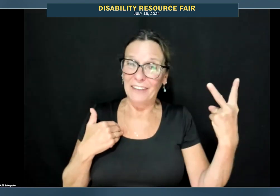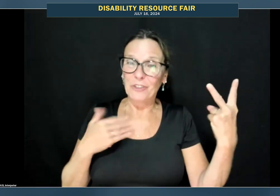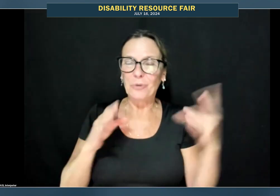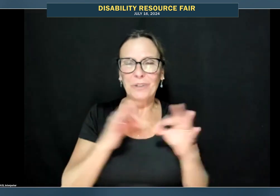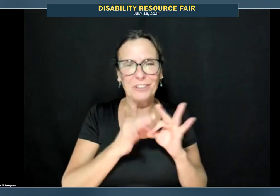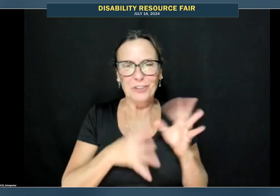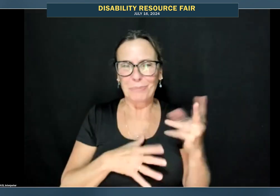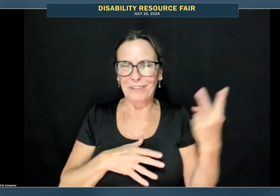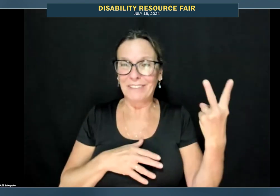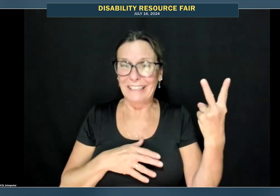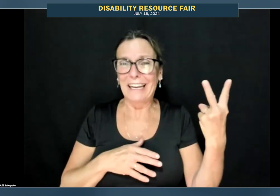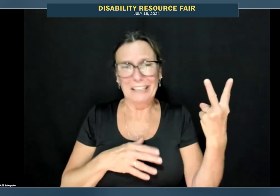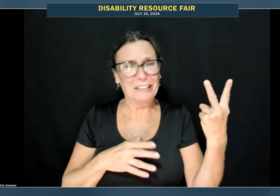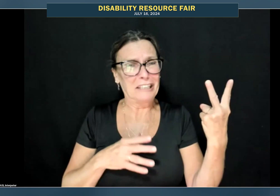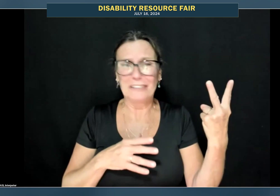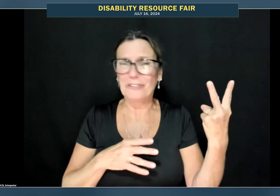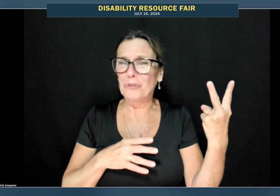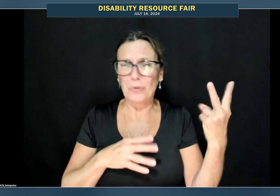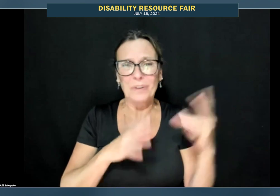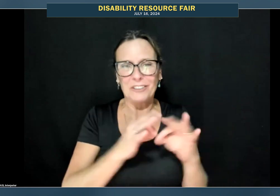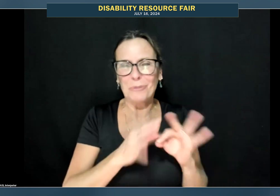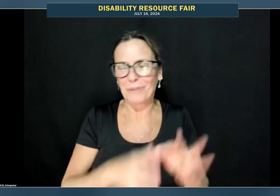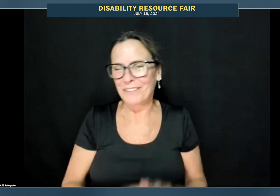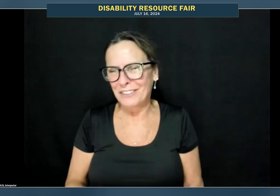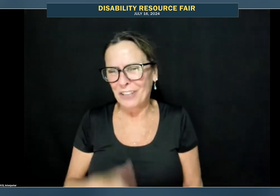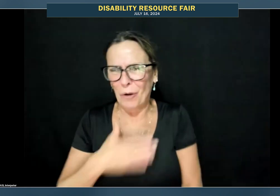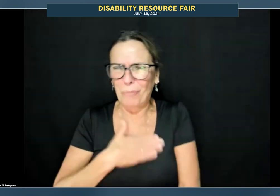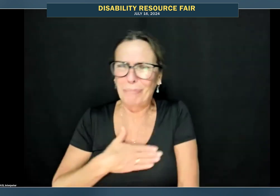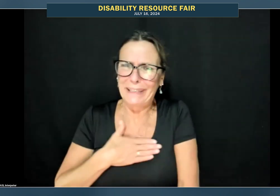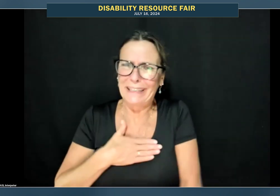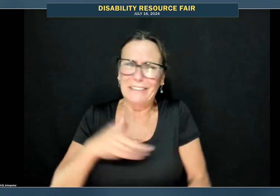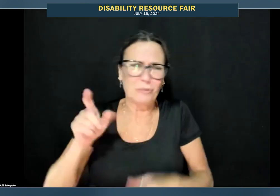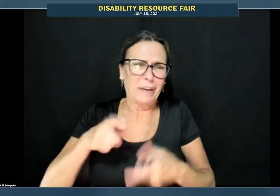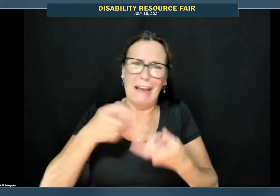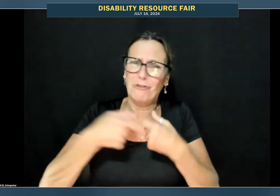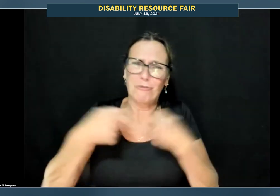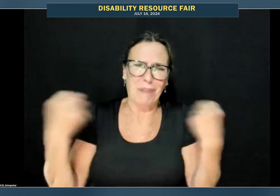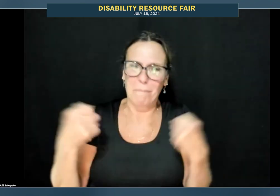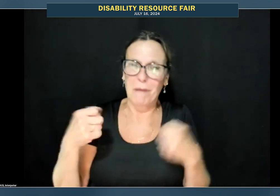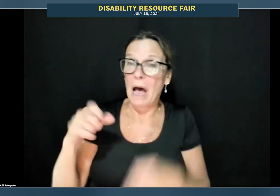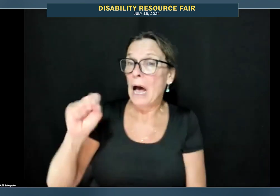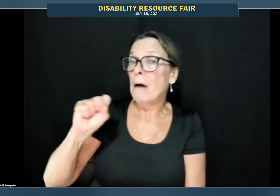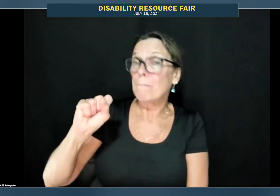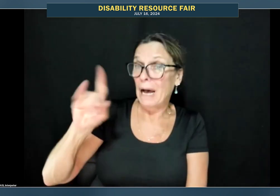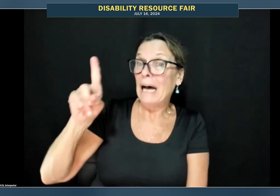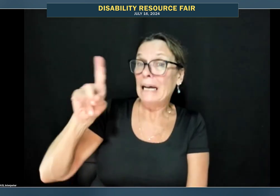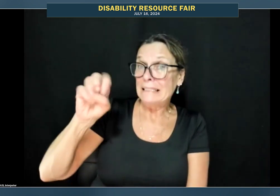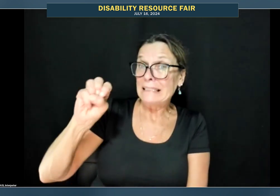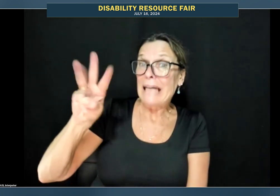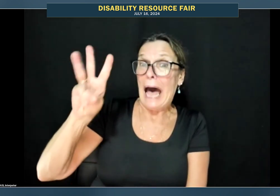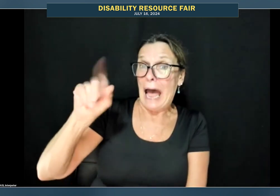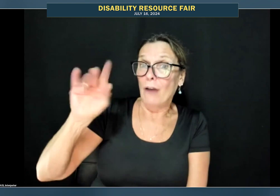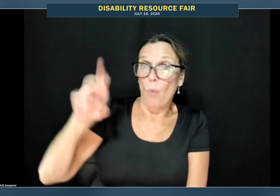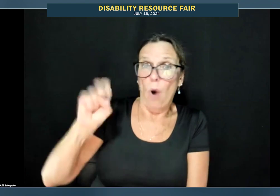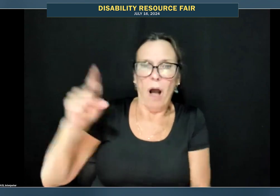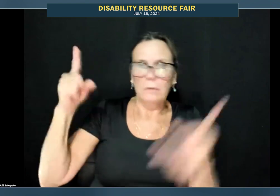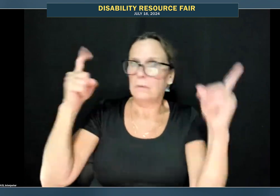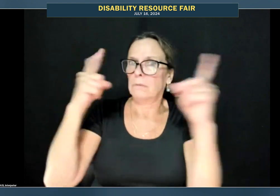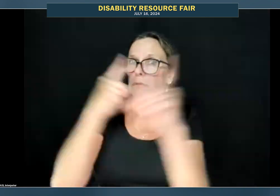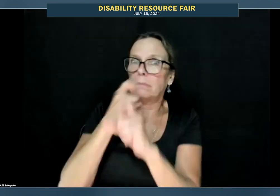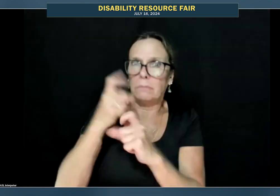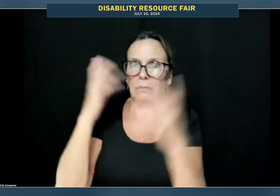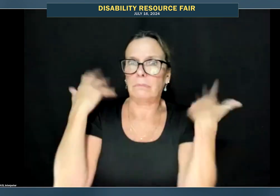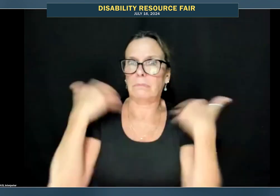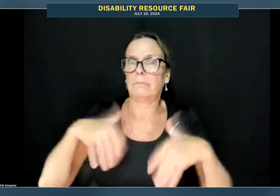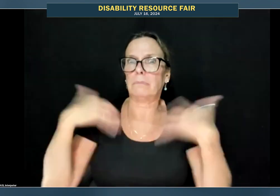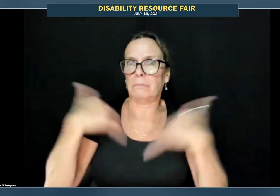is a two-person job. So, and gotcha. Sidewalks are a huge can of worms. So, yeah. Well, yeah,